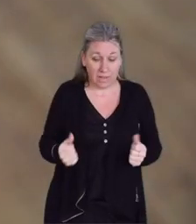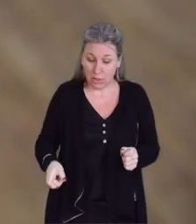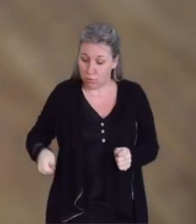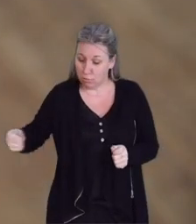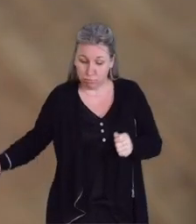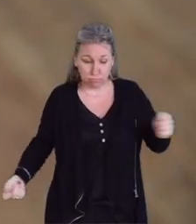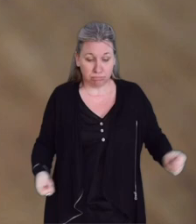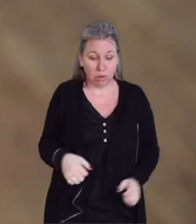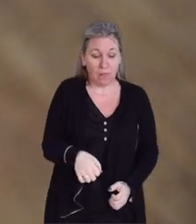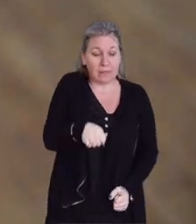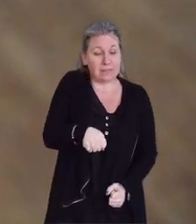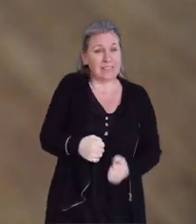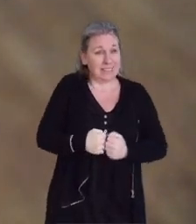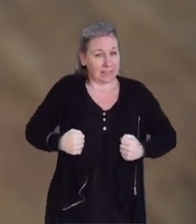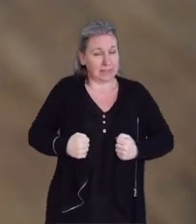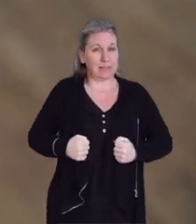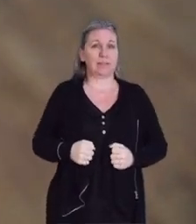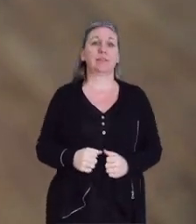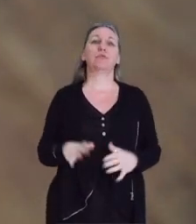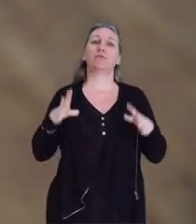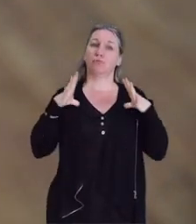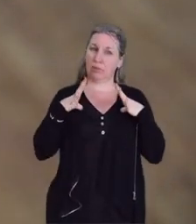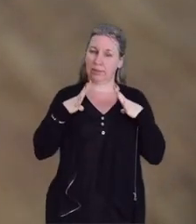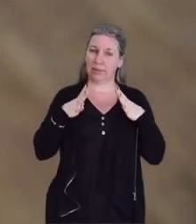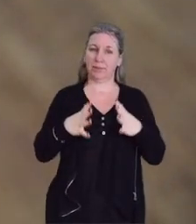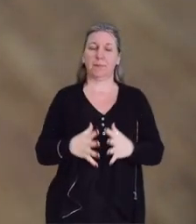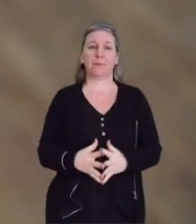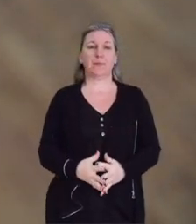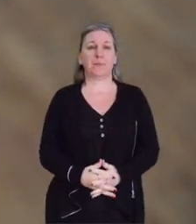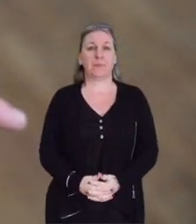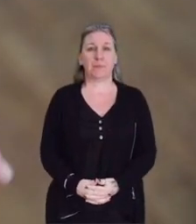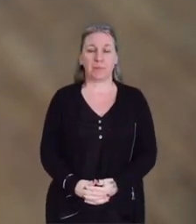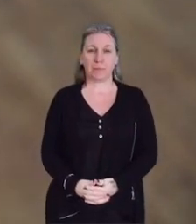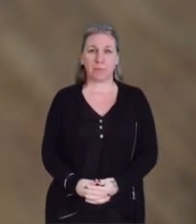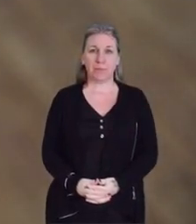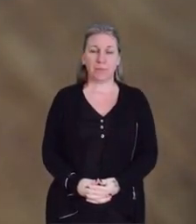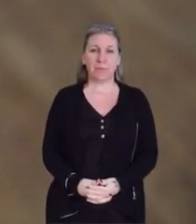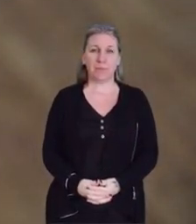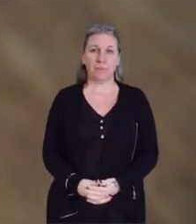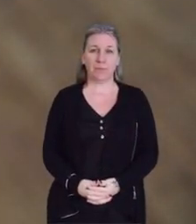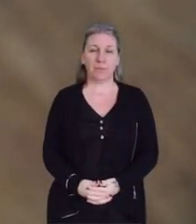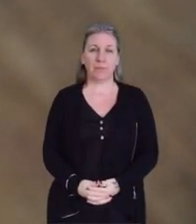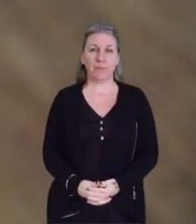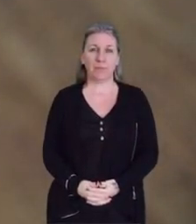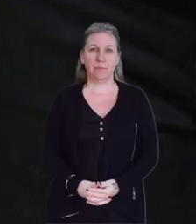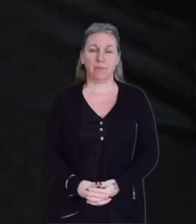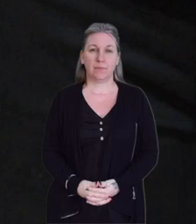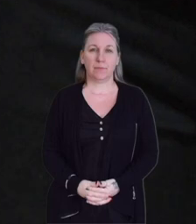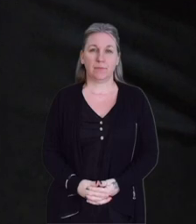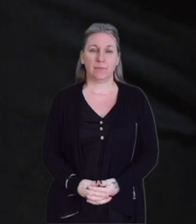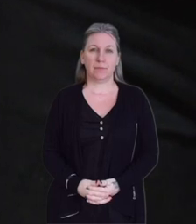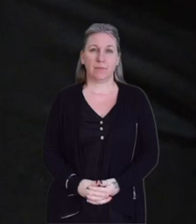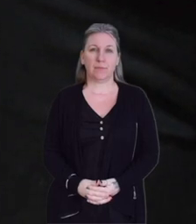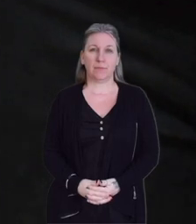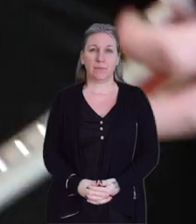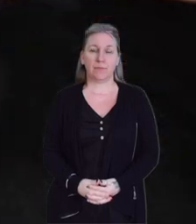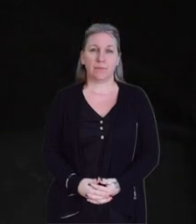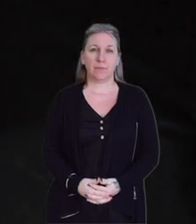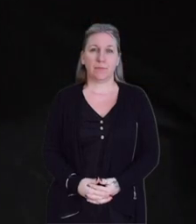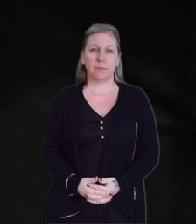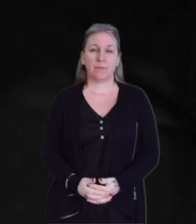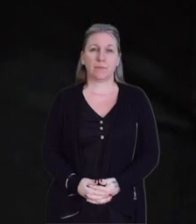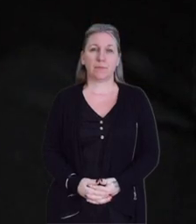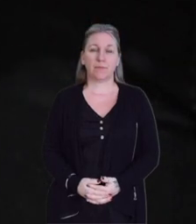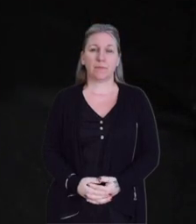the pressure of the bow. Then, with the other hand, pushes the top loop over the hook at the end of the bow. When the stringer is